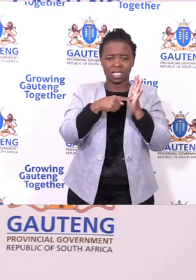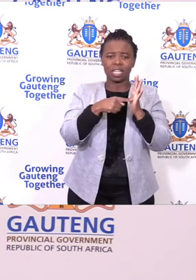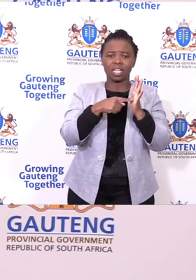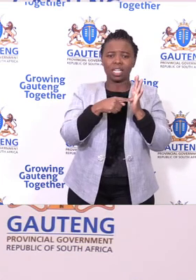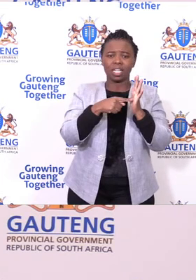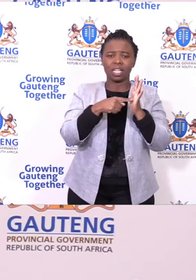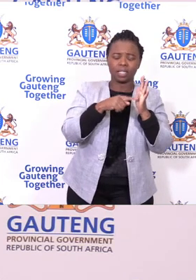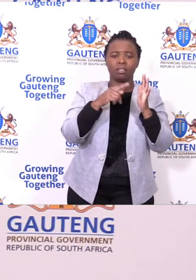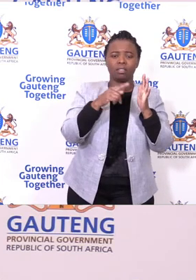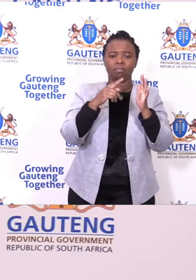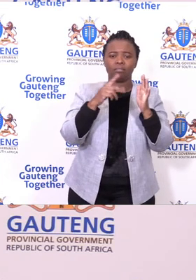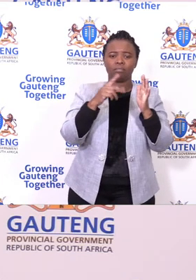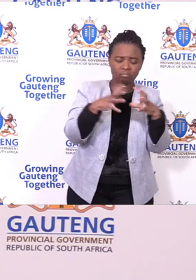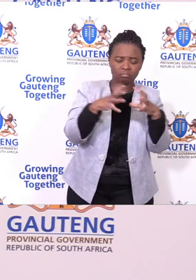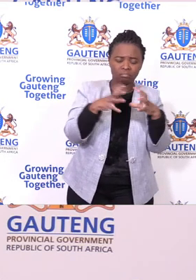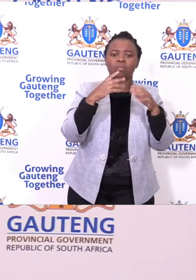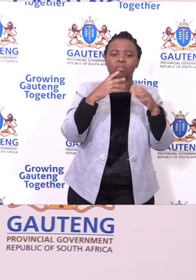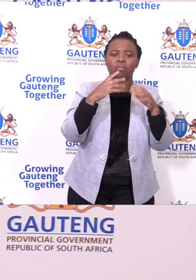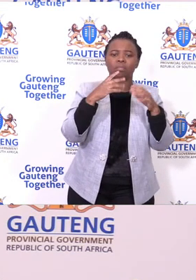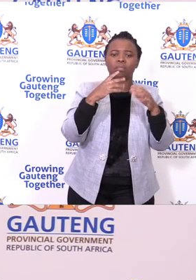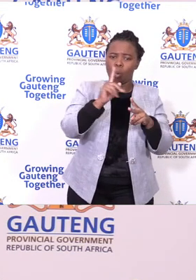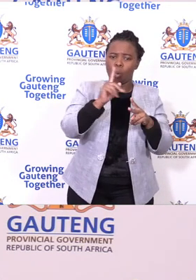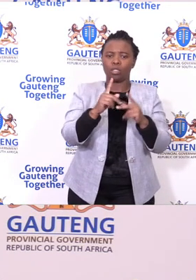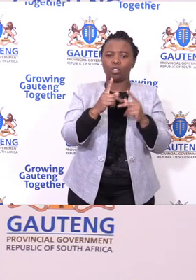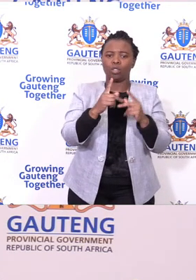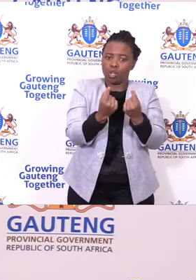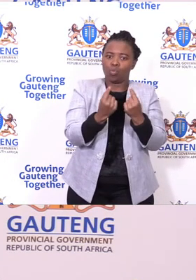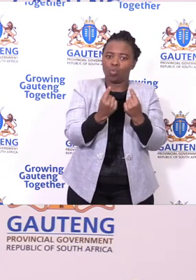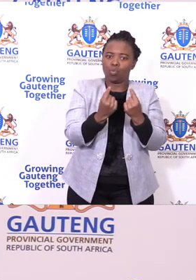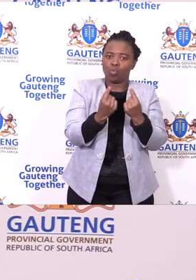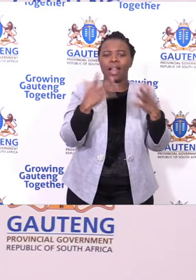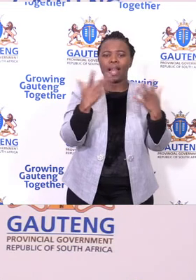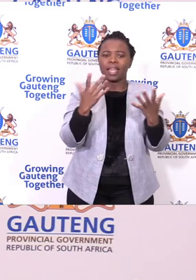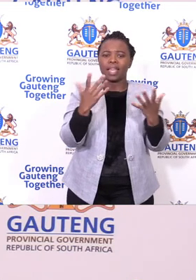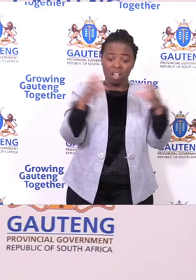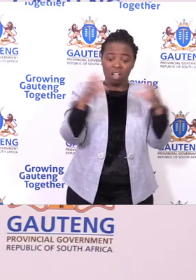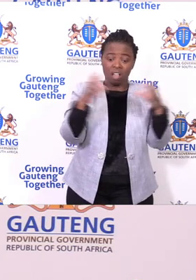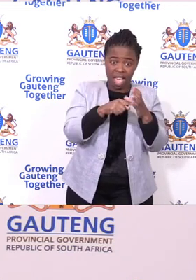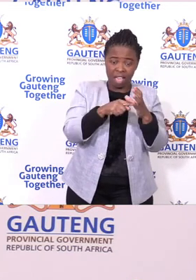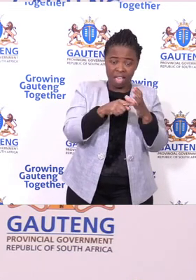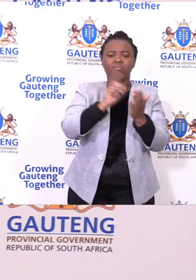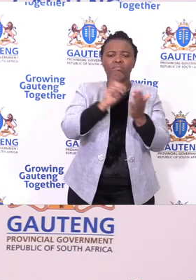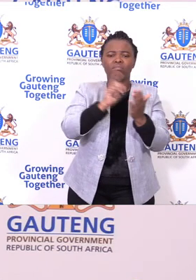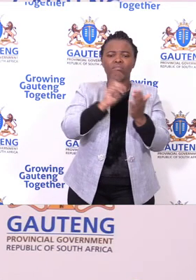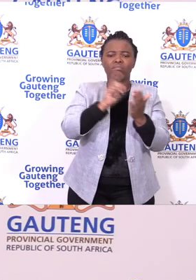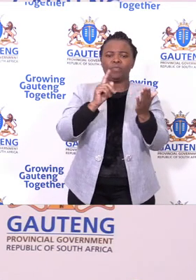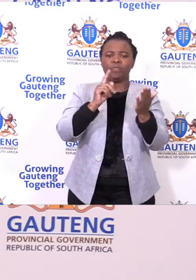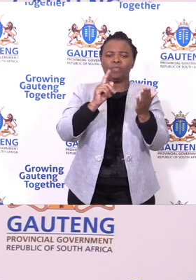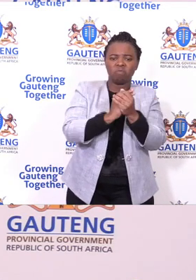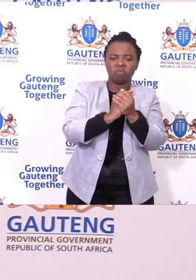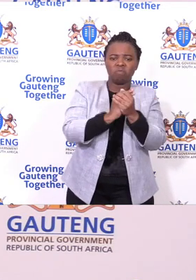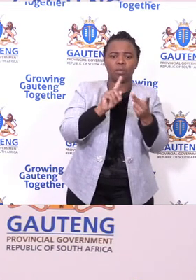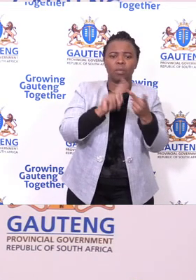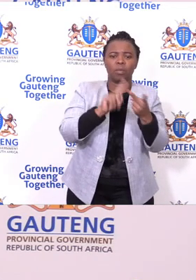mitigating plans and that they put into place, like your sanitizing, your face cloth mask,